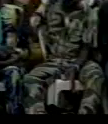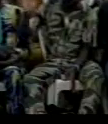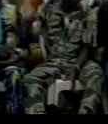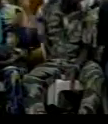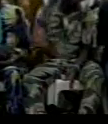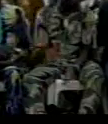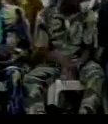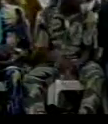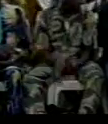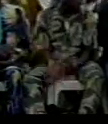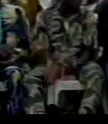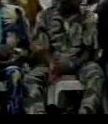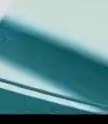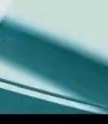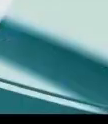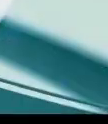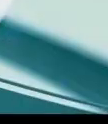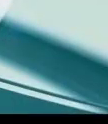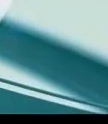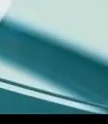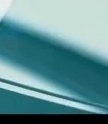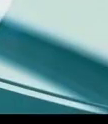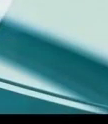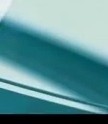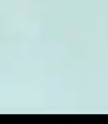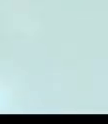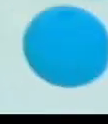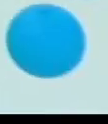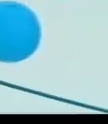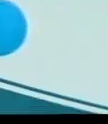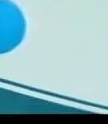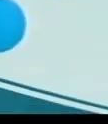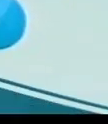Jesus' name. It's your day tomorrow.